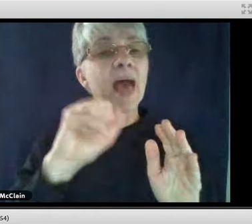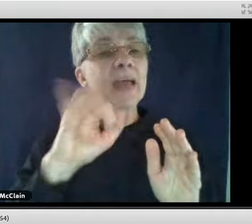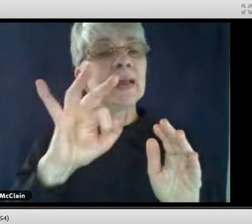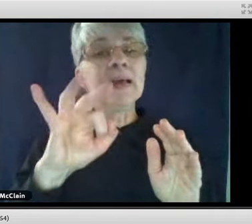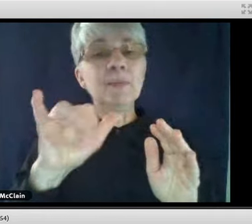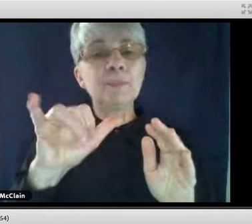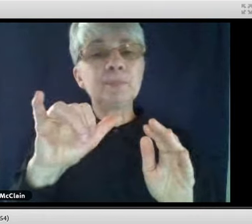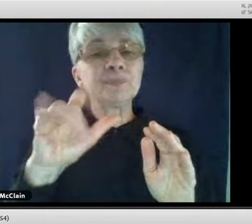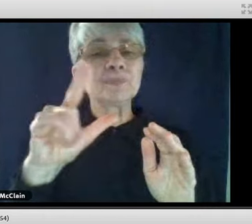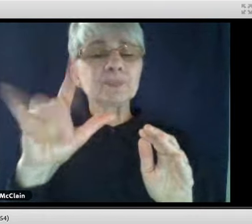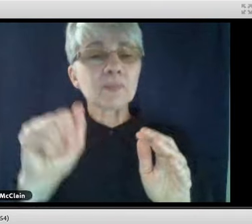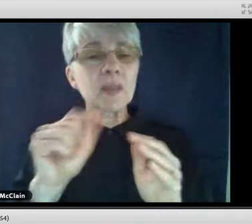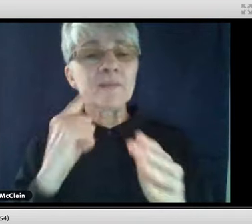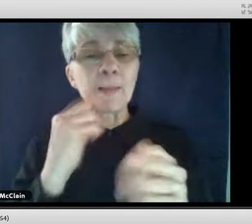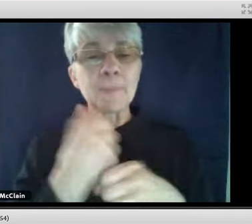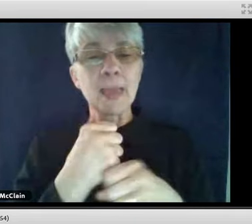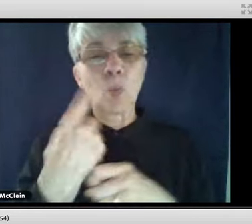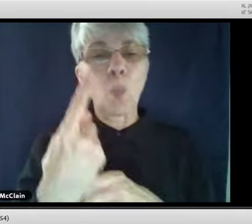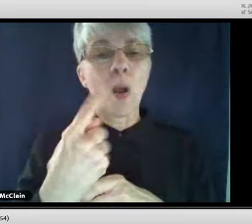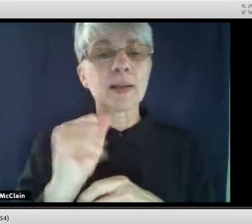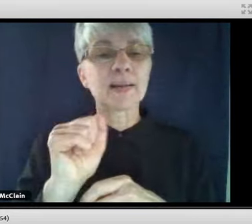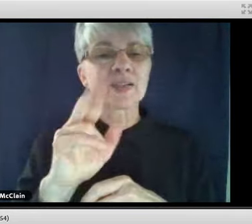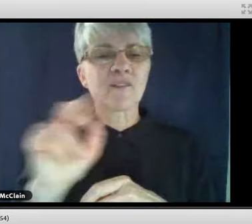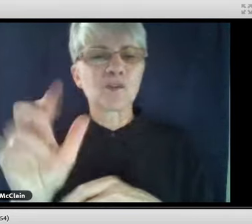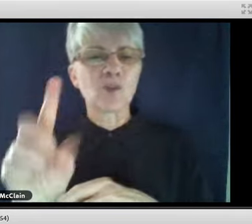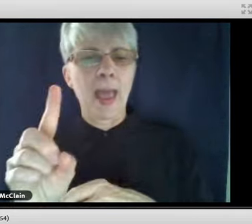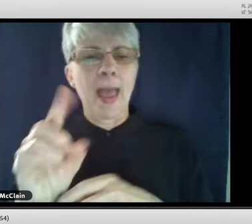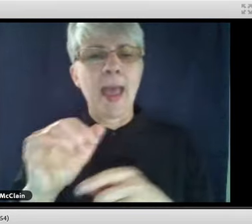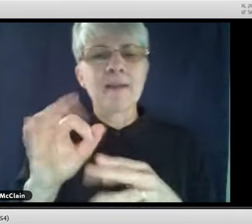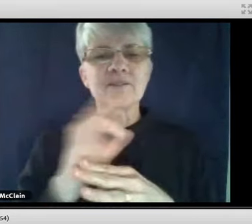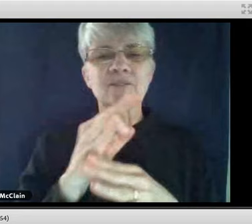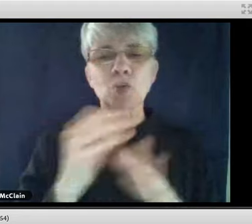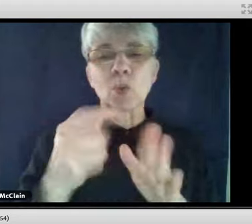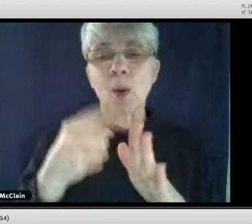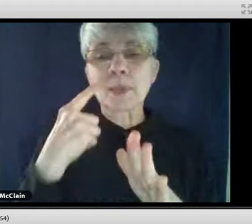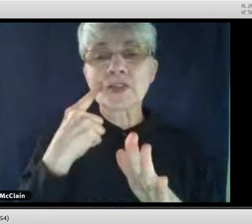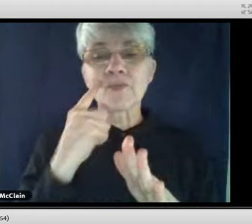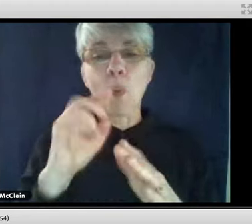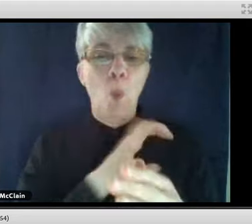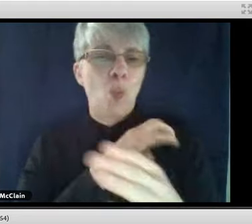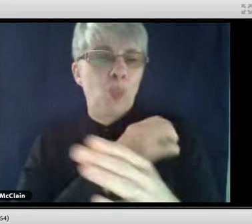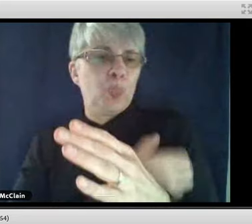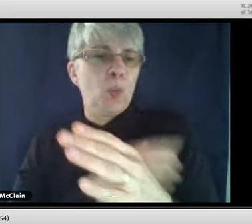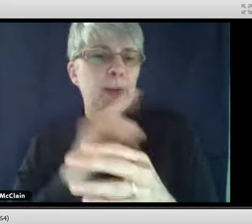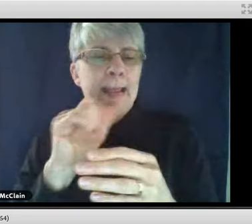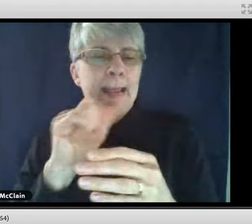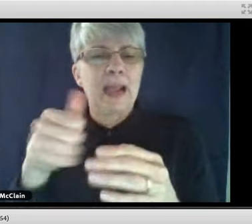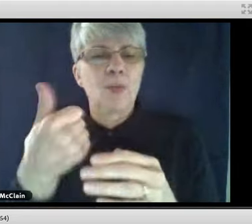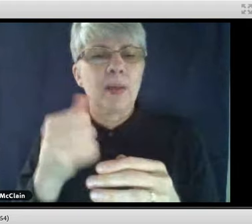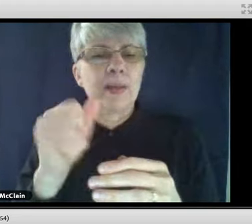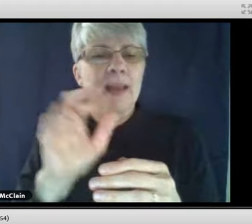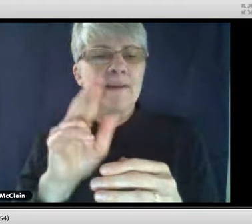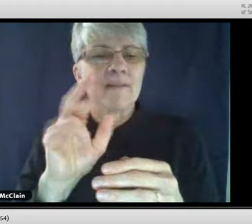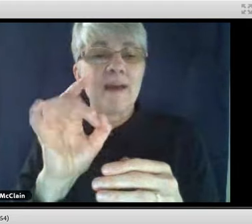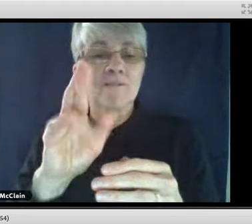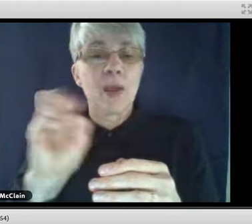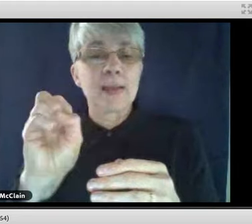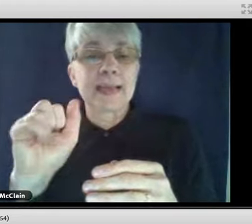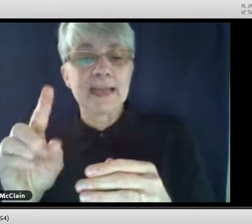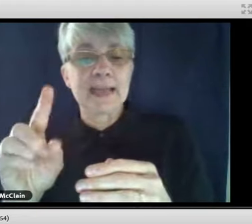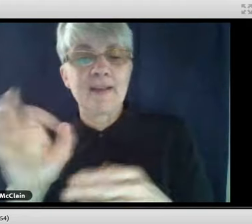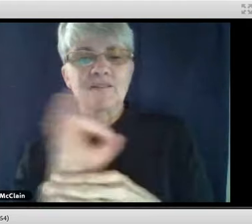times. One called FRAD, the functional requirements for authority data, and another called FRSAD, functional